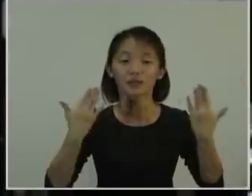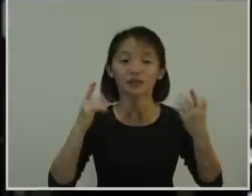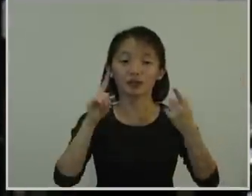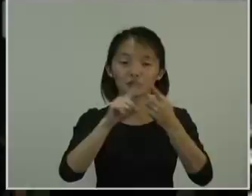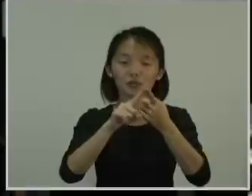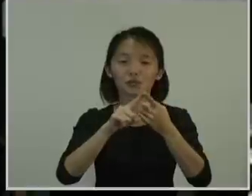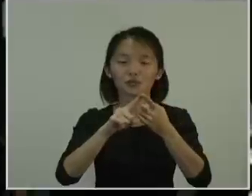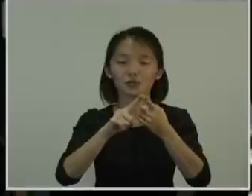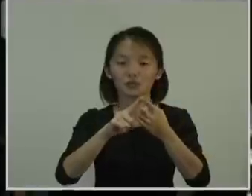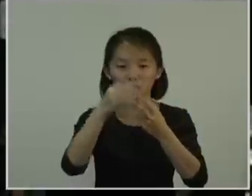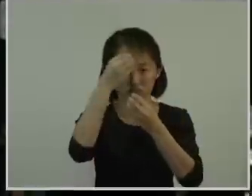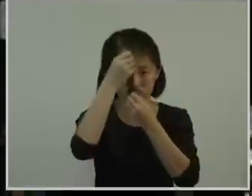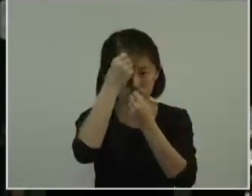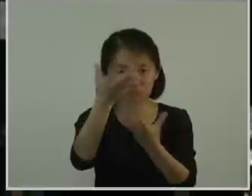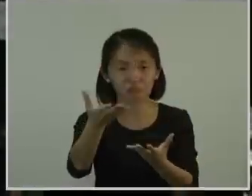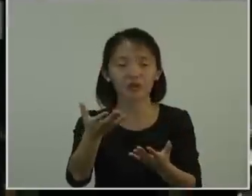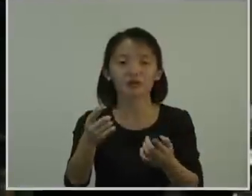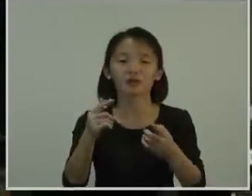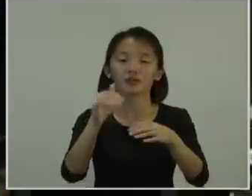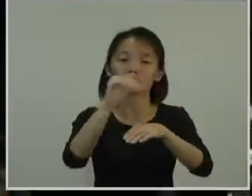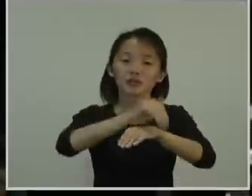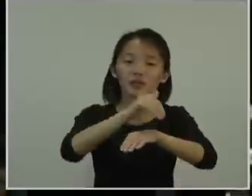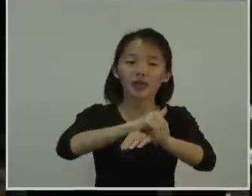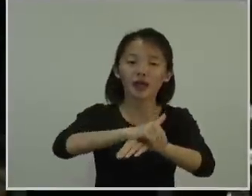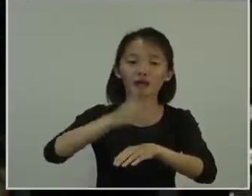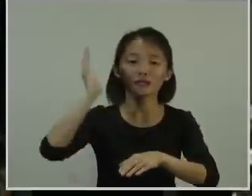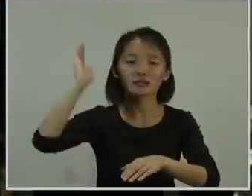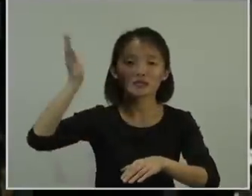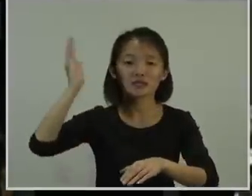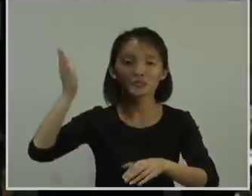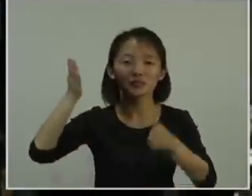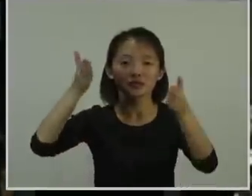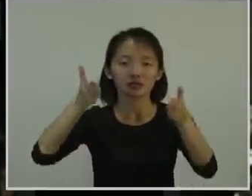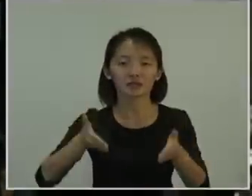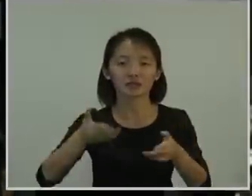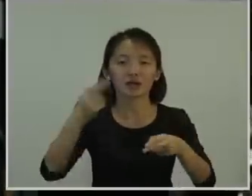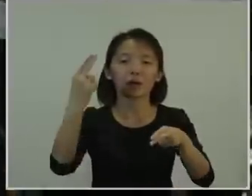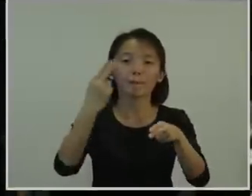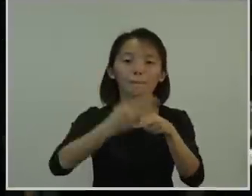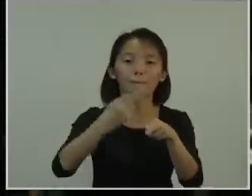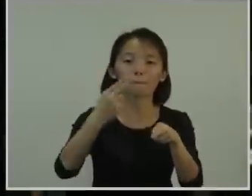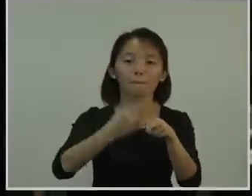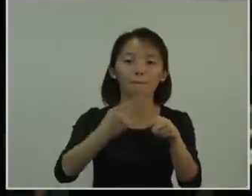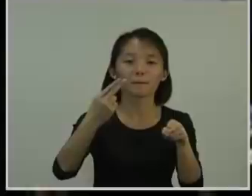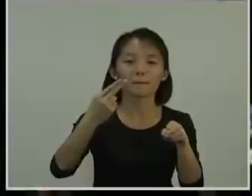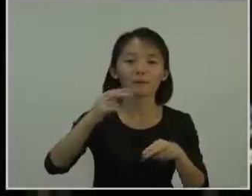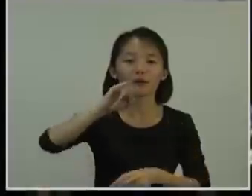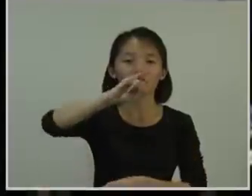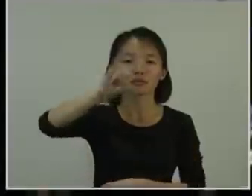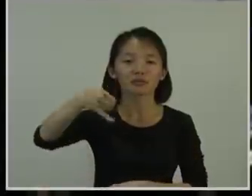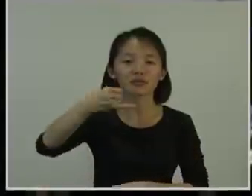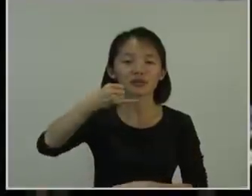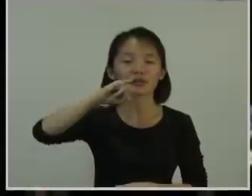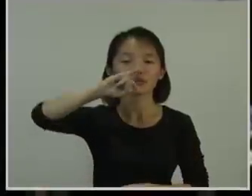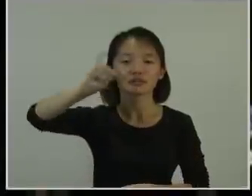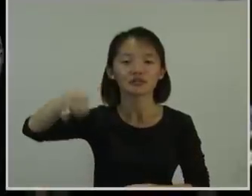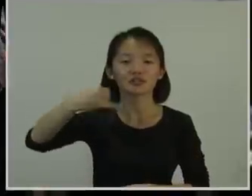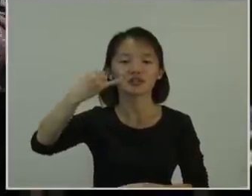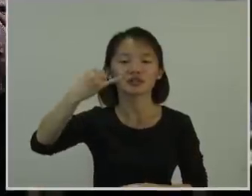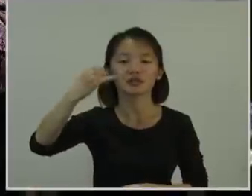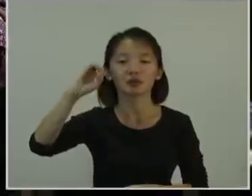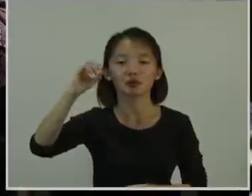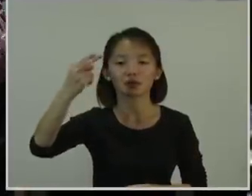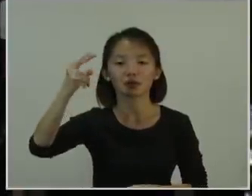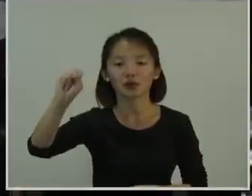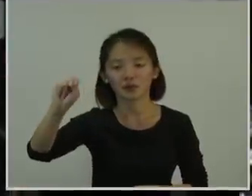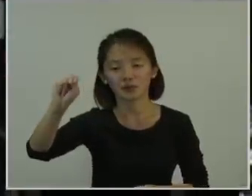this evening is the very gifted and humorous evangelist J.John.